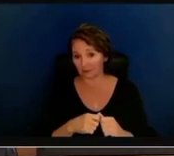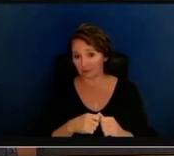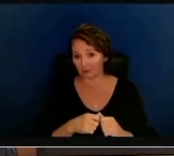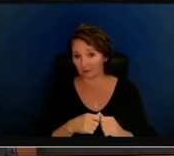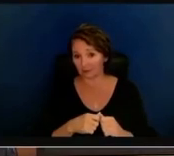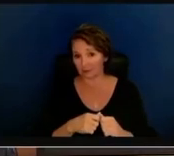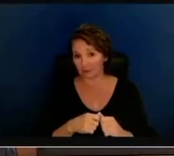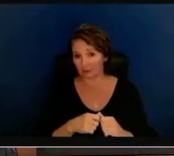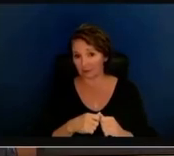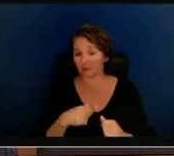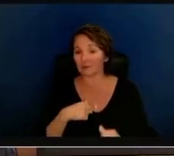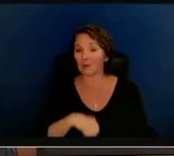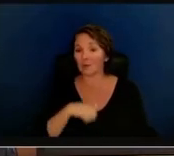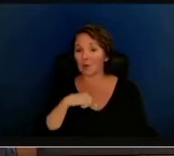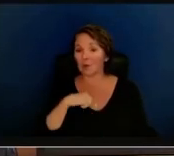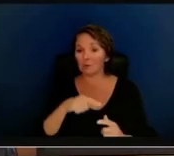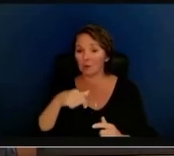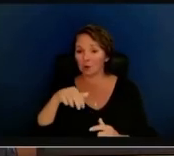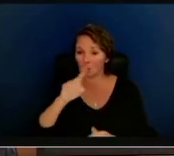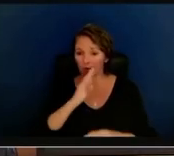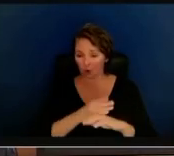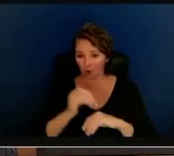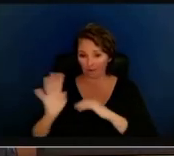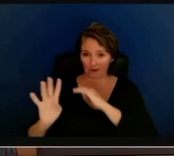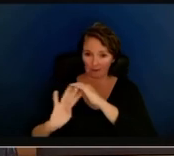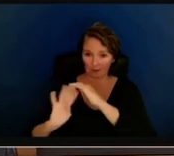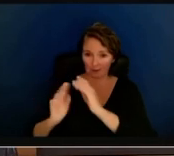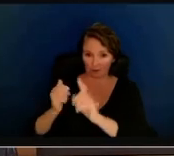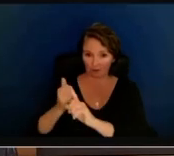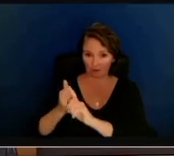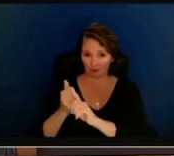Sorry. And I'm proud to be the granddaughter of immigrants.